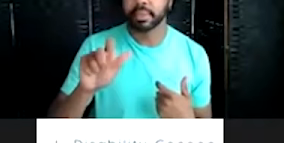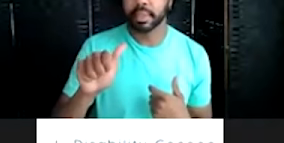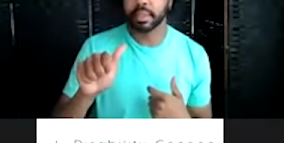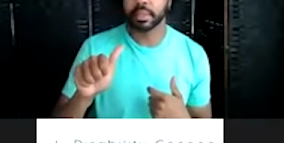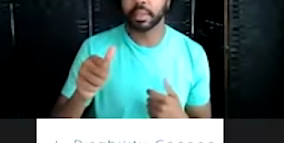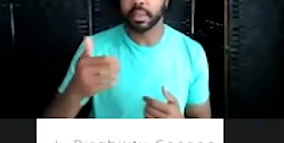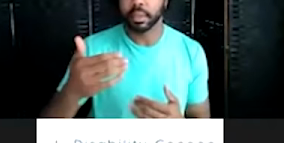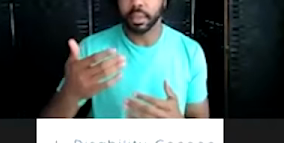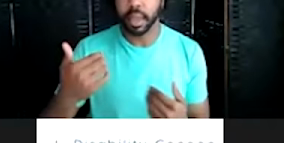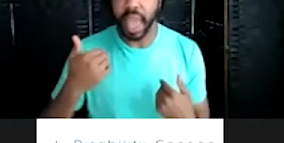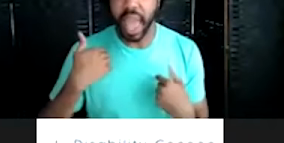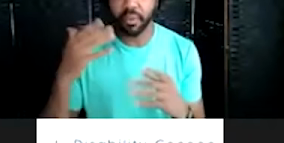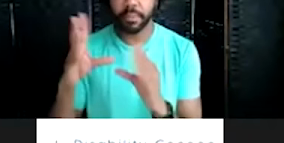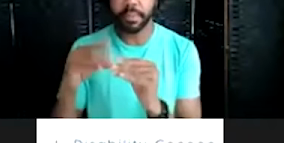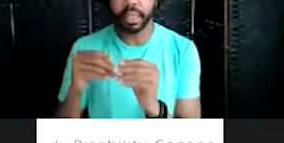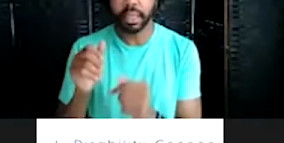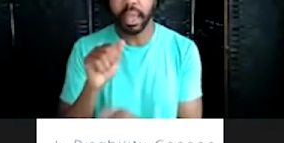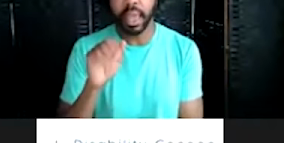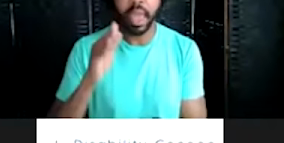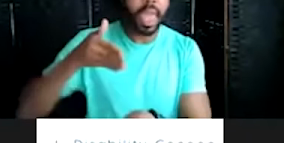Veterans.